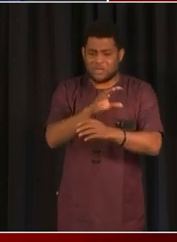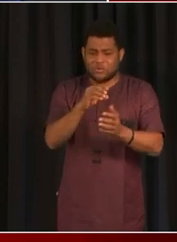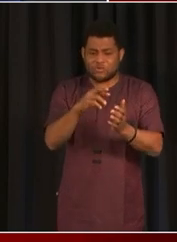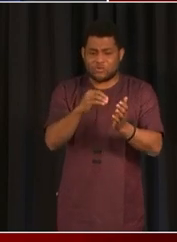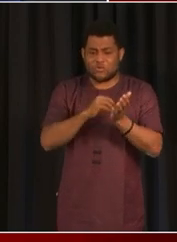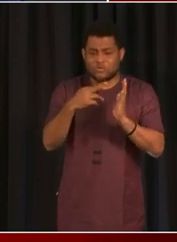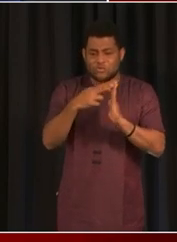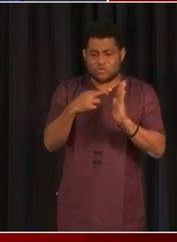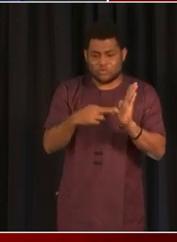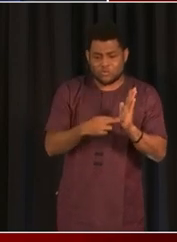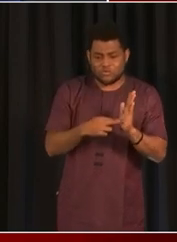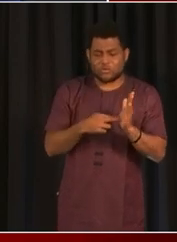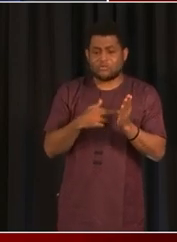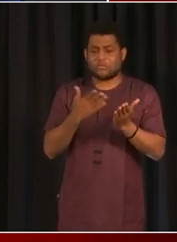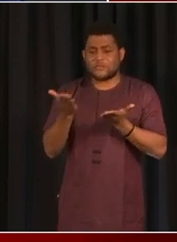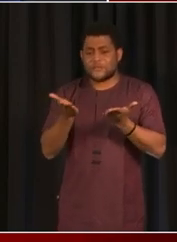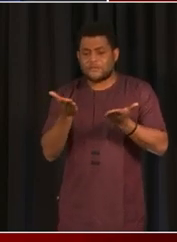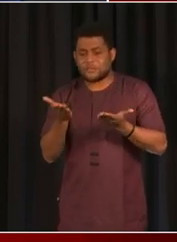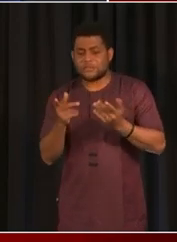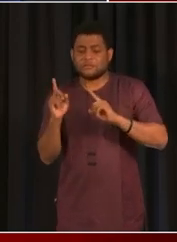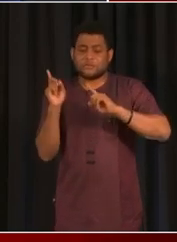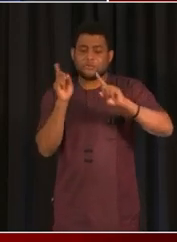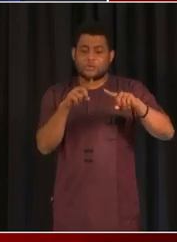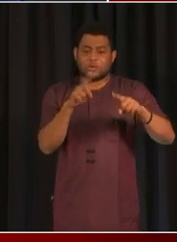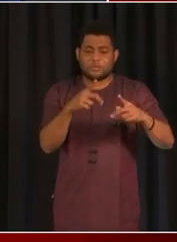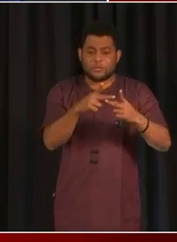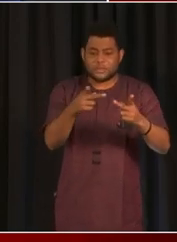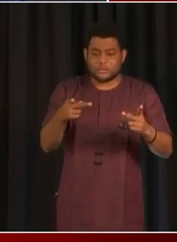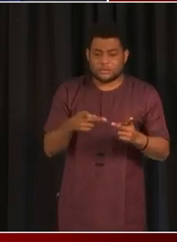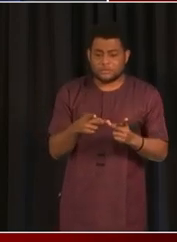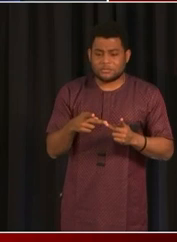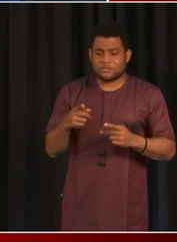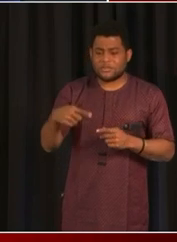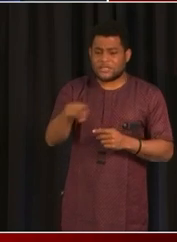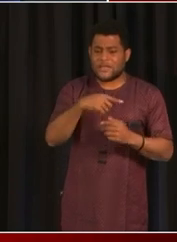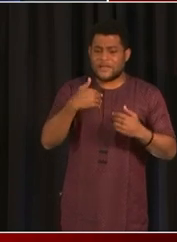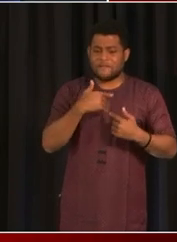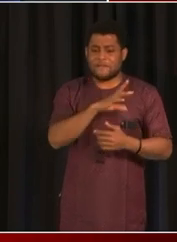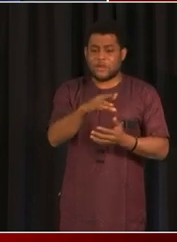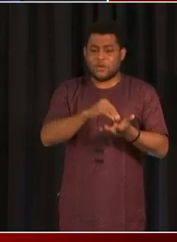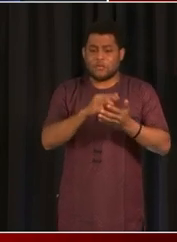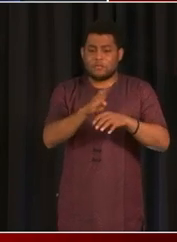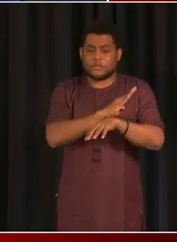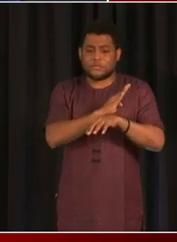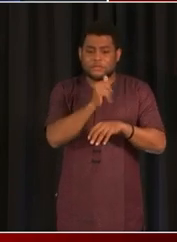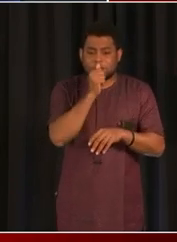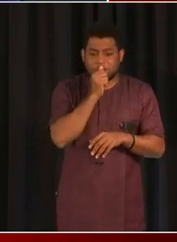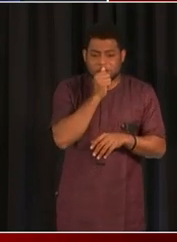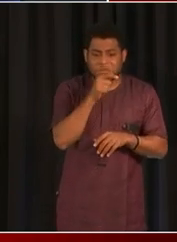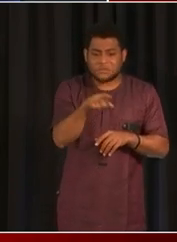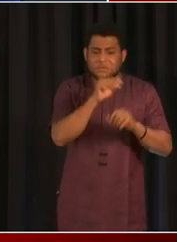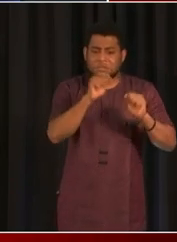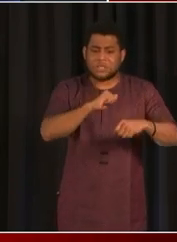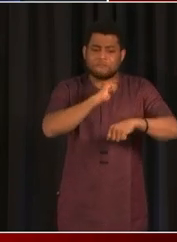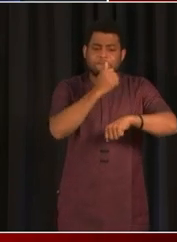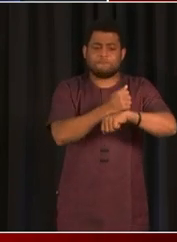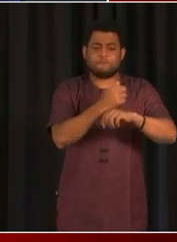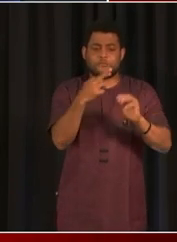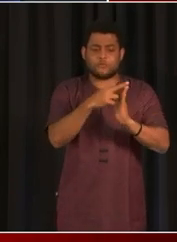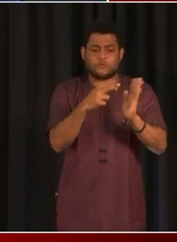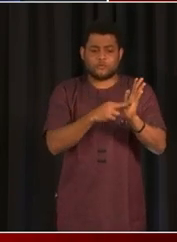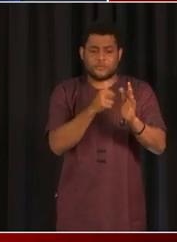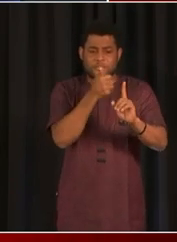their venues, acting on their behalf. They have the authority as businesses, as private entities, to do those things. So